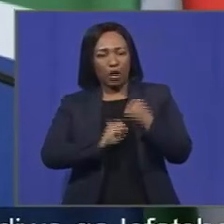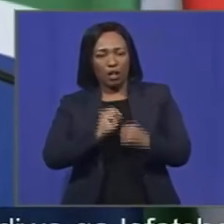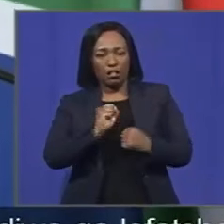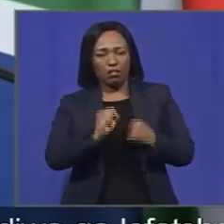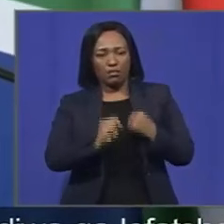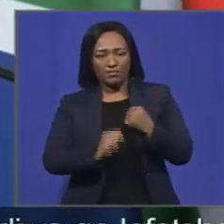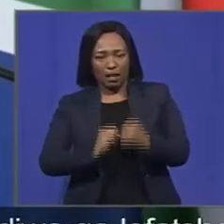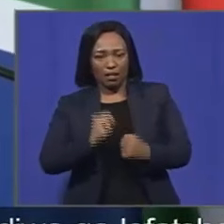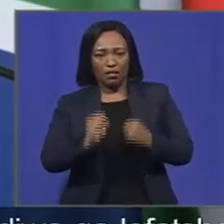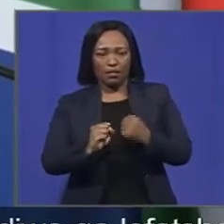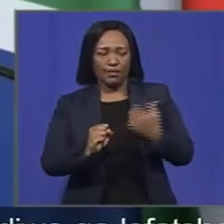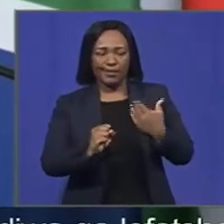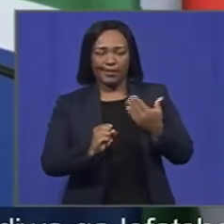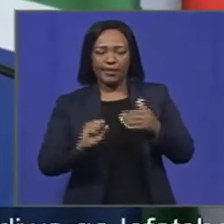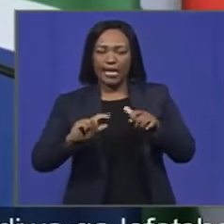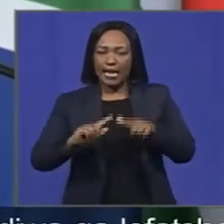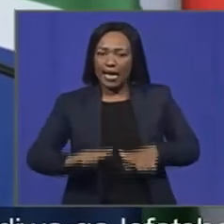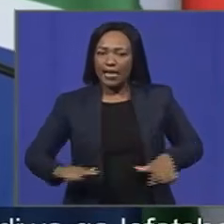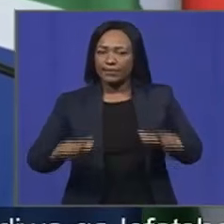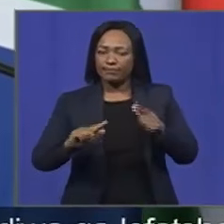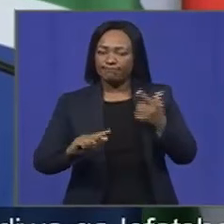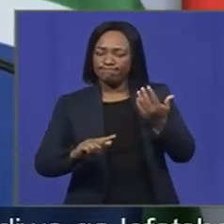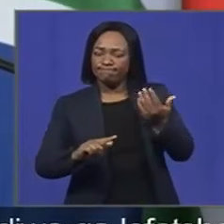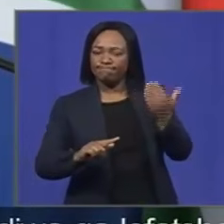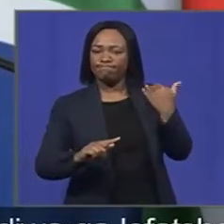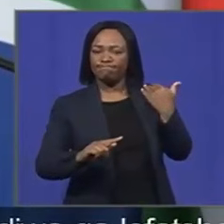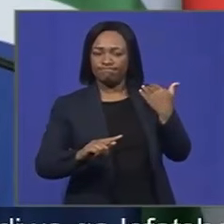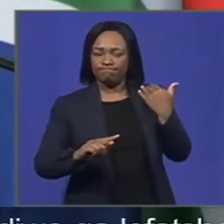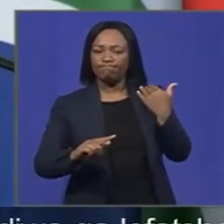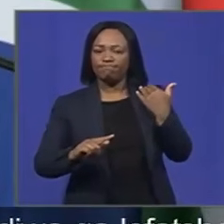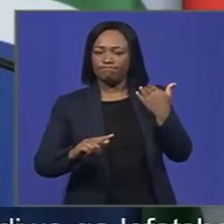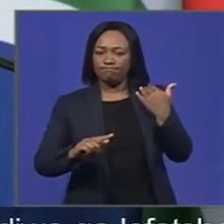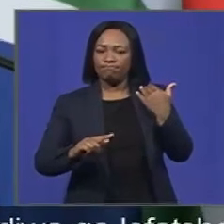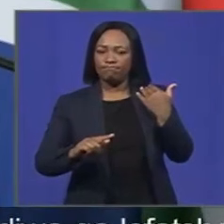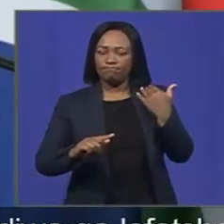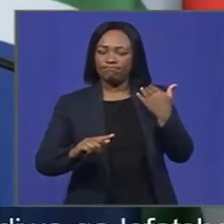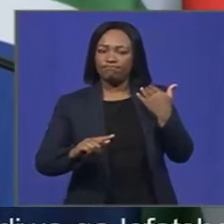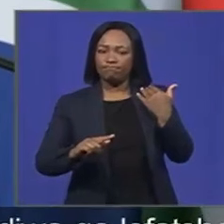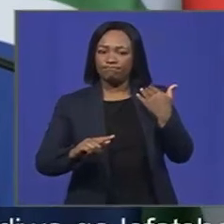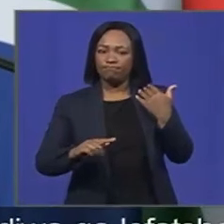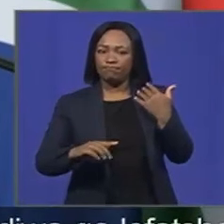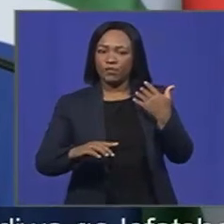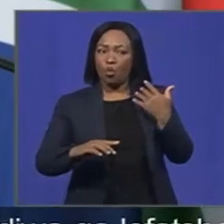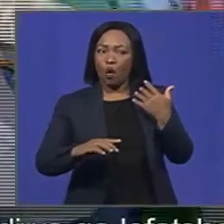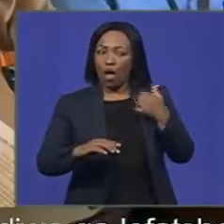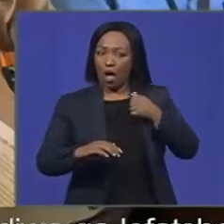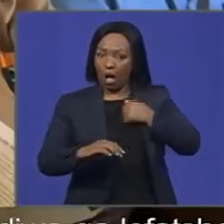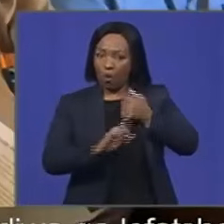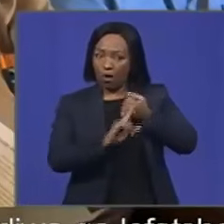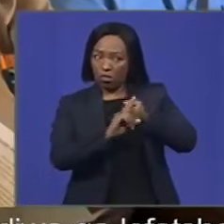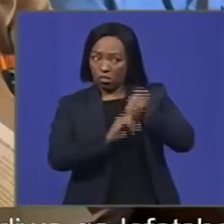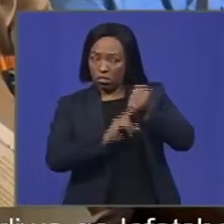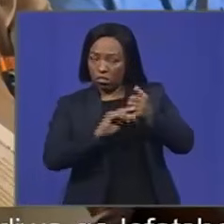has been and that has become an item in our struggle.